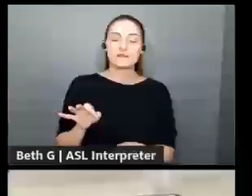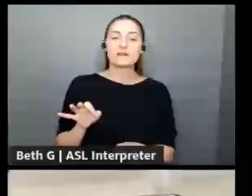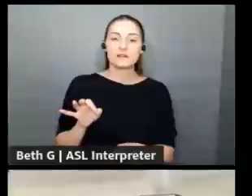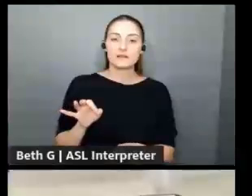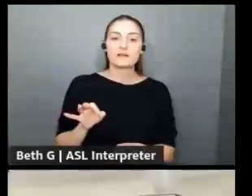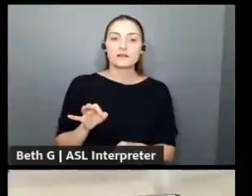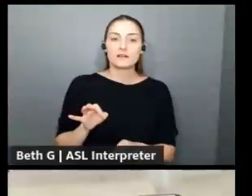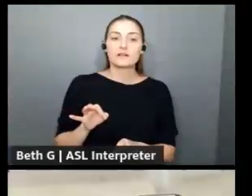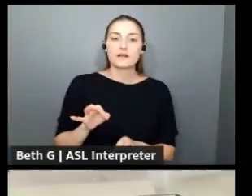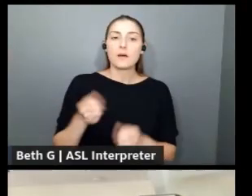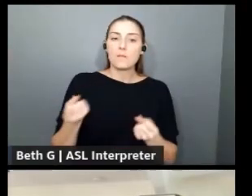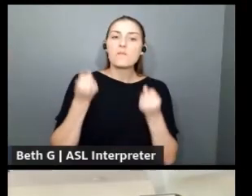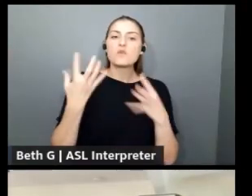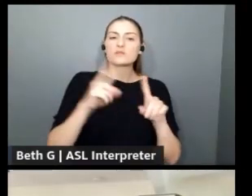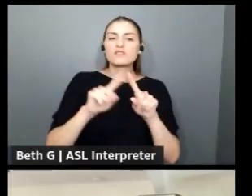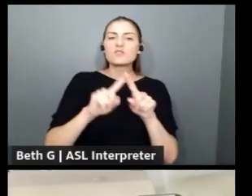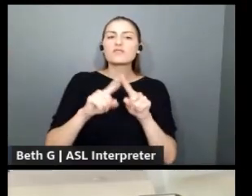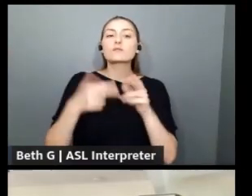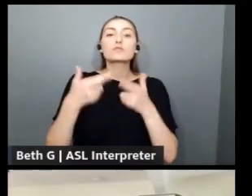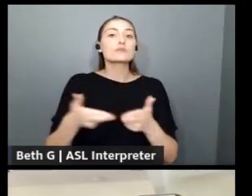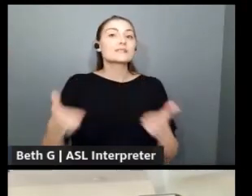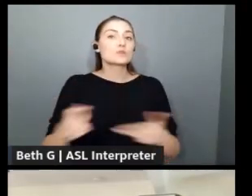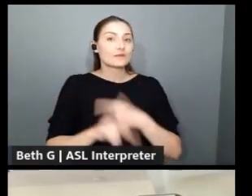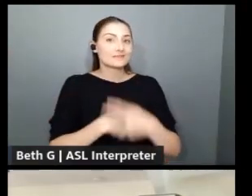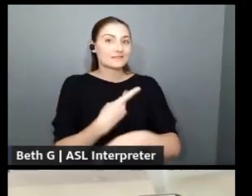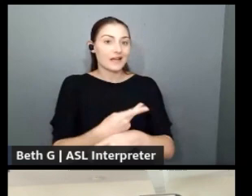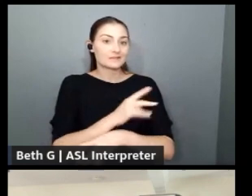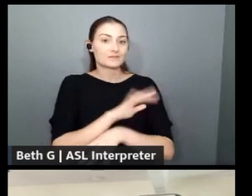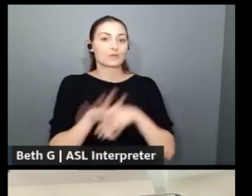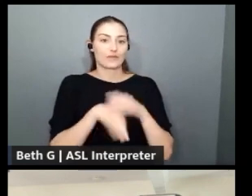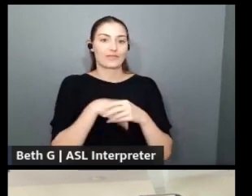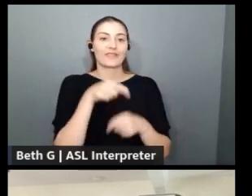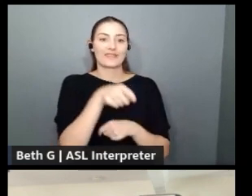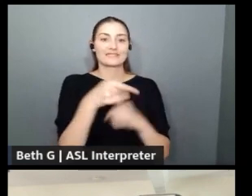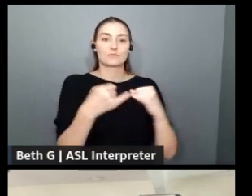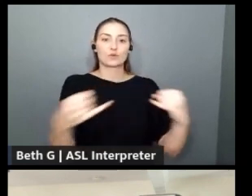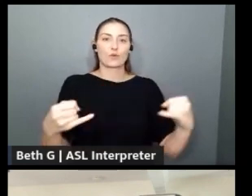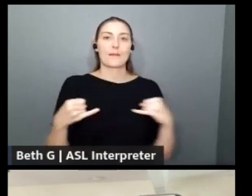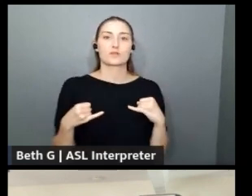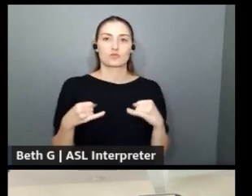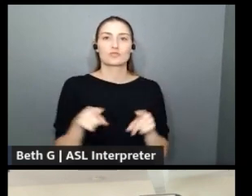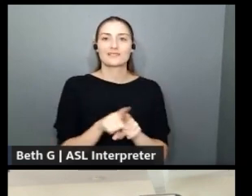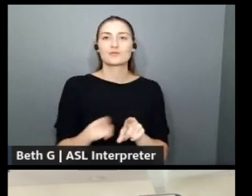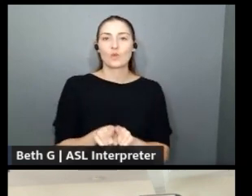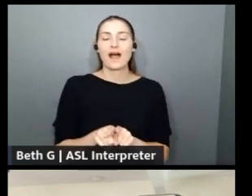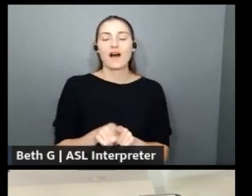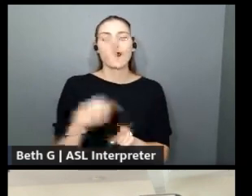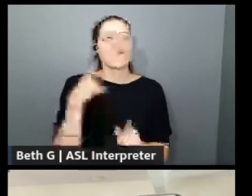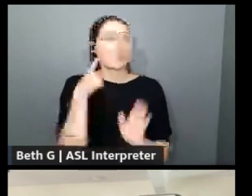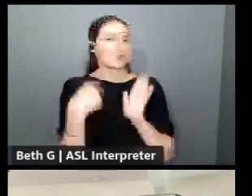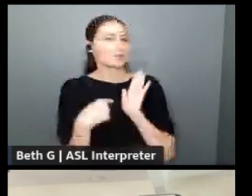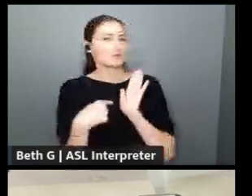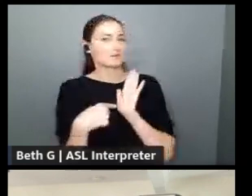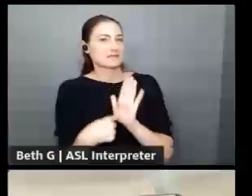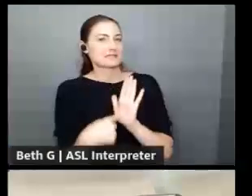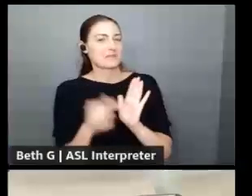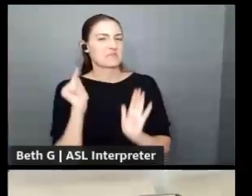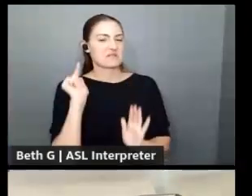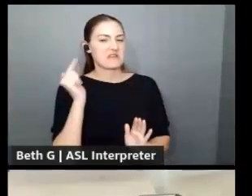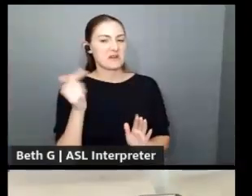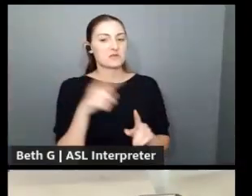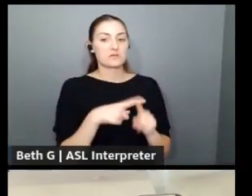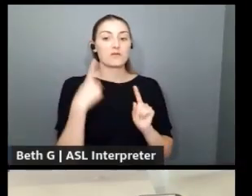resource types within the fragment parameter. So we'll be showing an example of that later on. But you can have, for